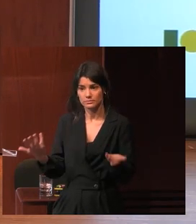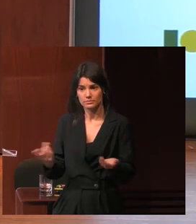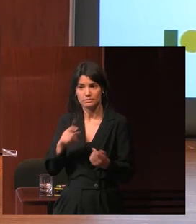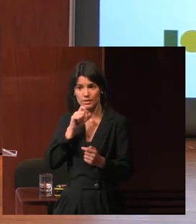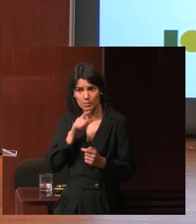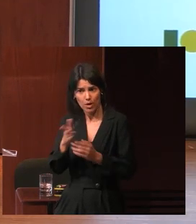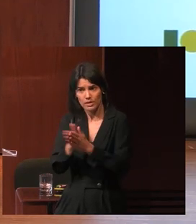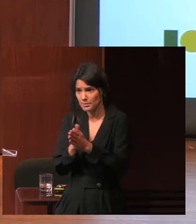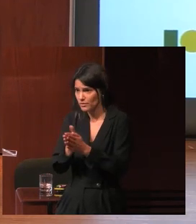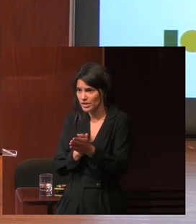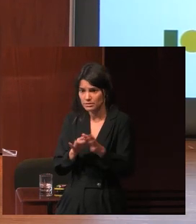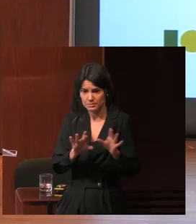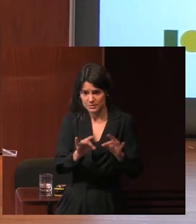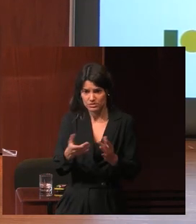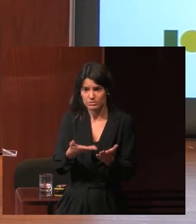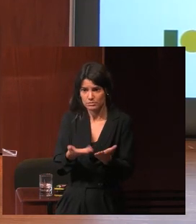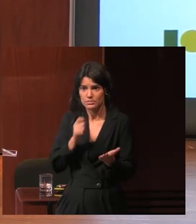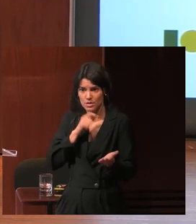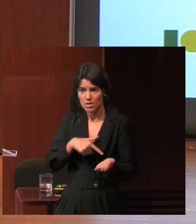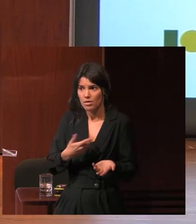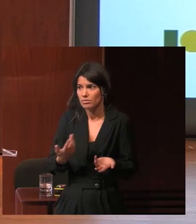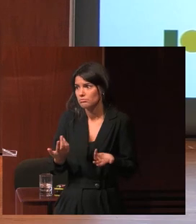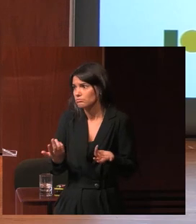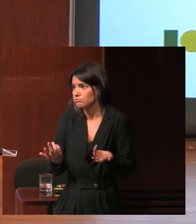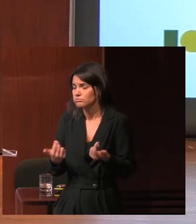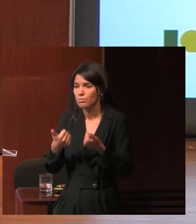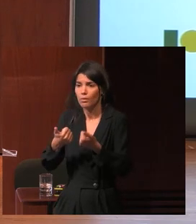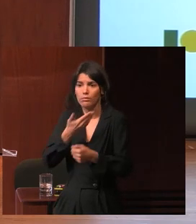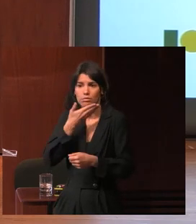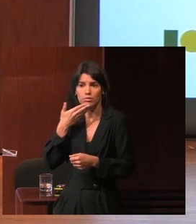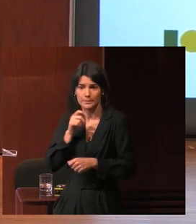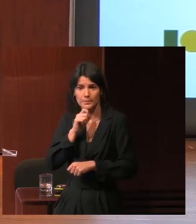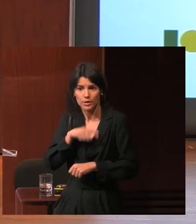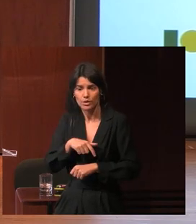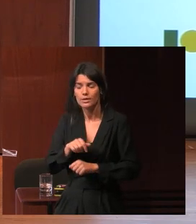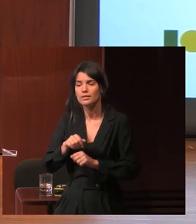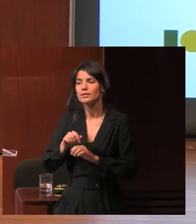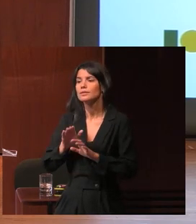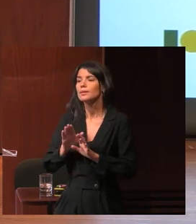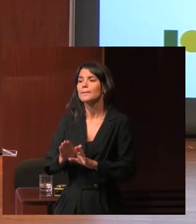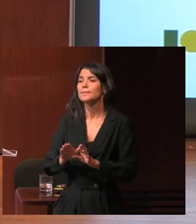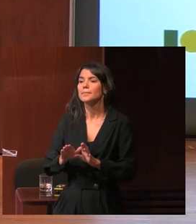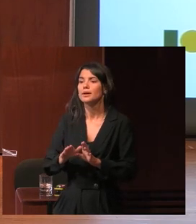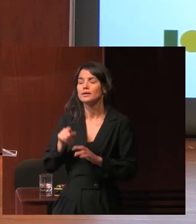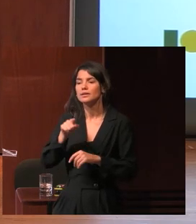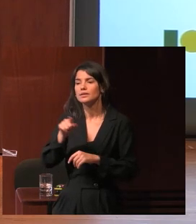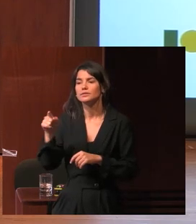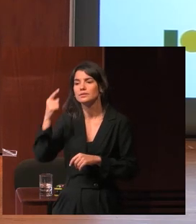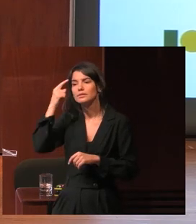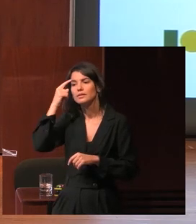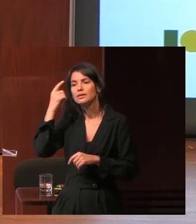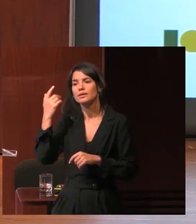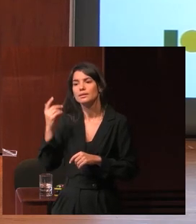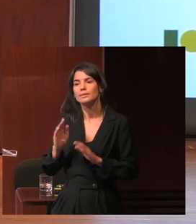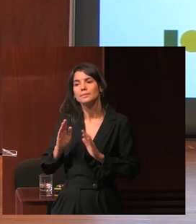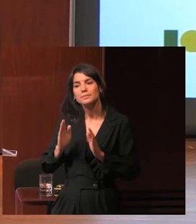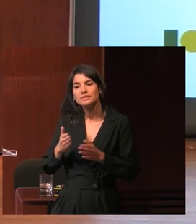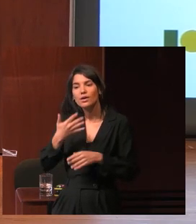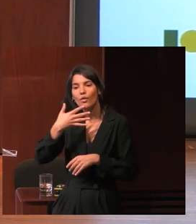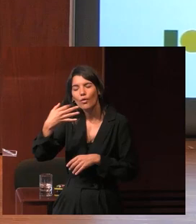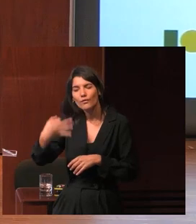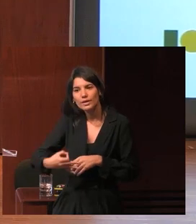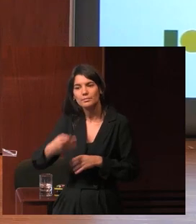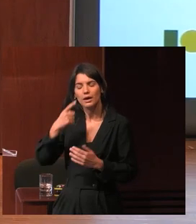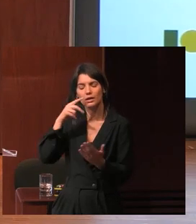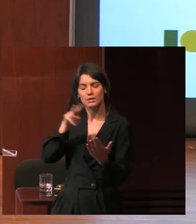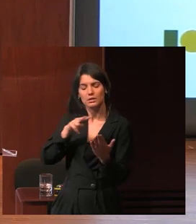It can be a useful tool, but never use it without checking whether this is correct or not,